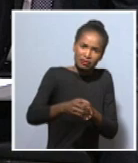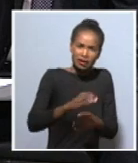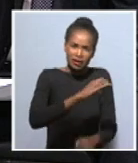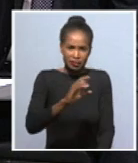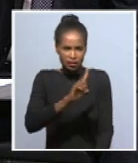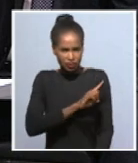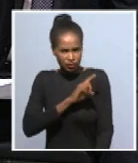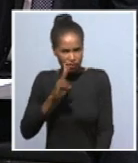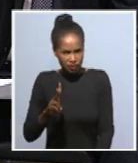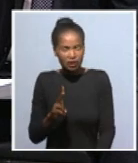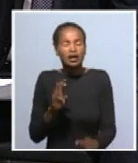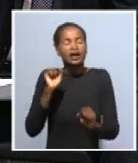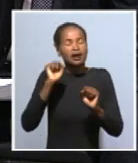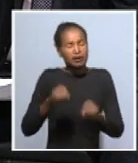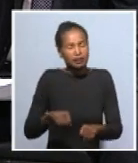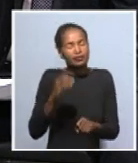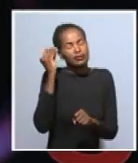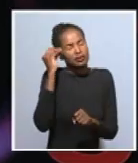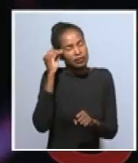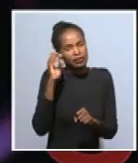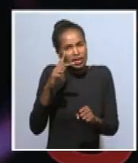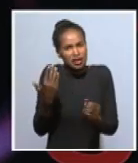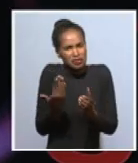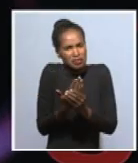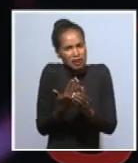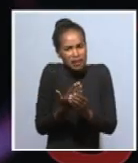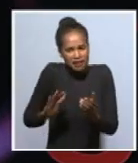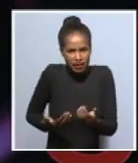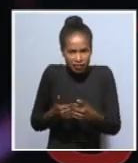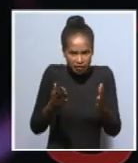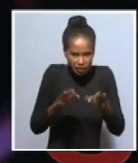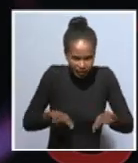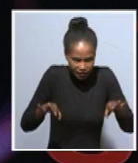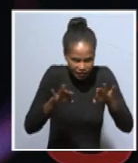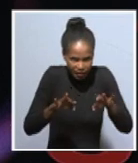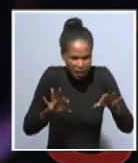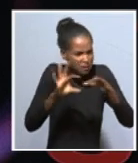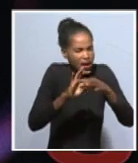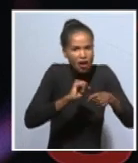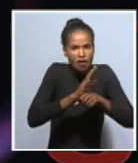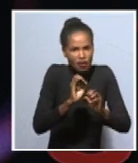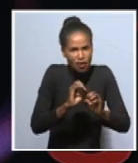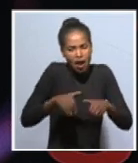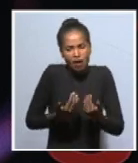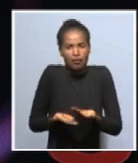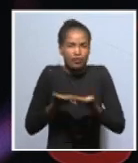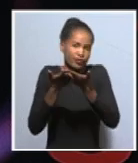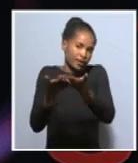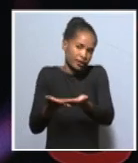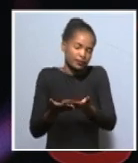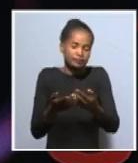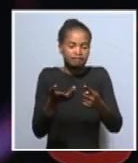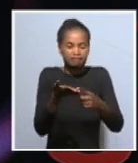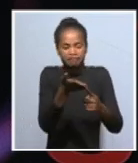do for new clients that are not COVID related. I think that is one. In terms of